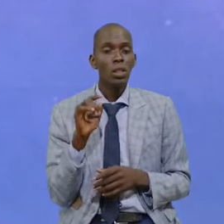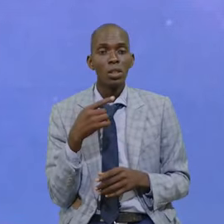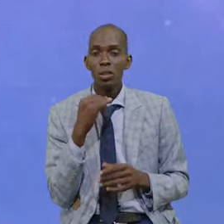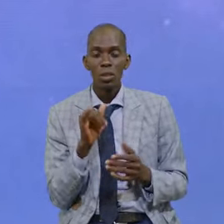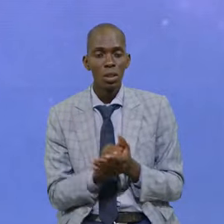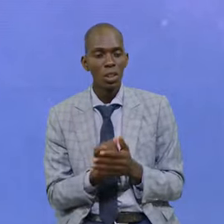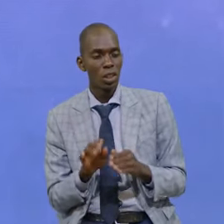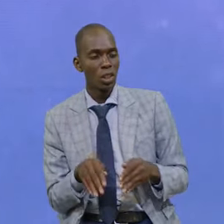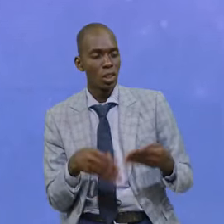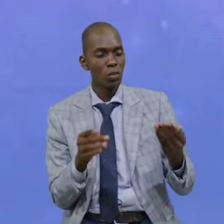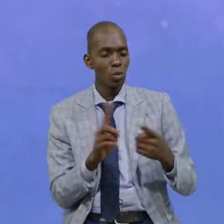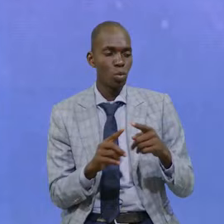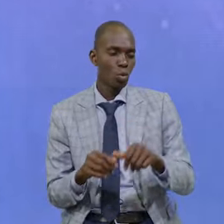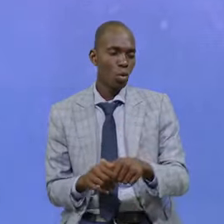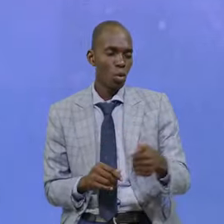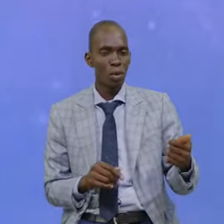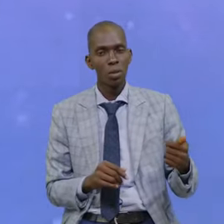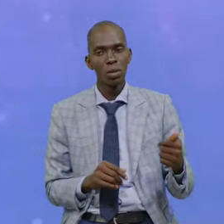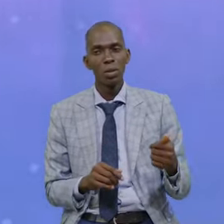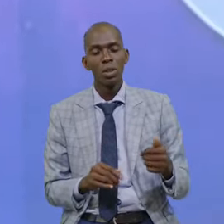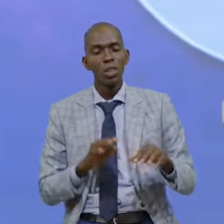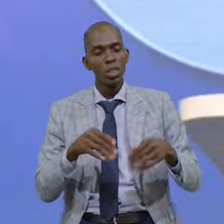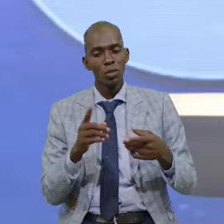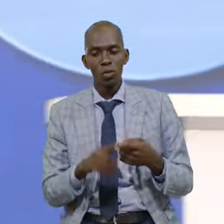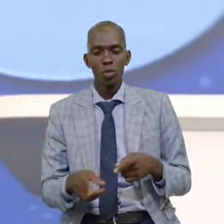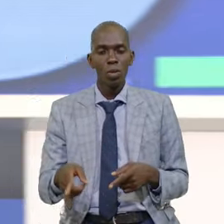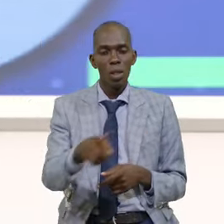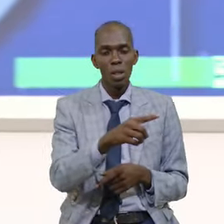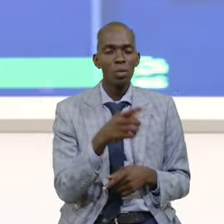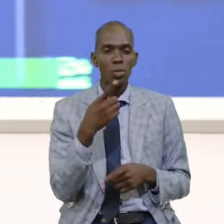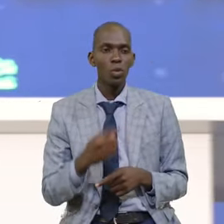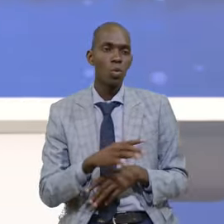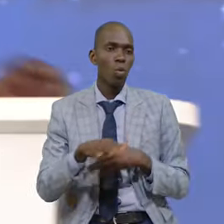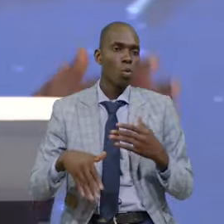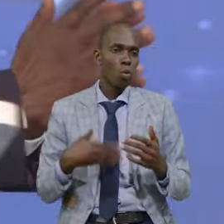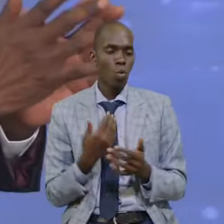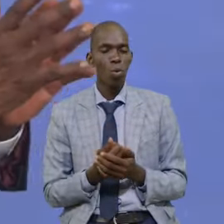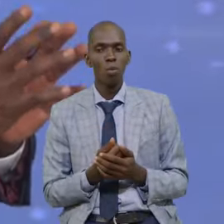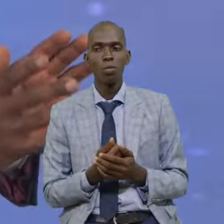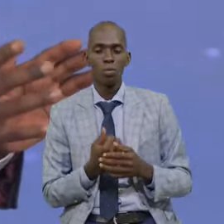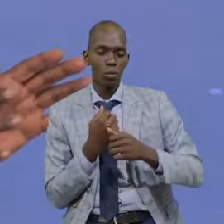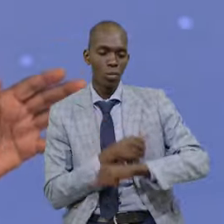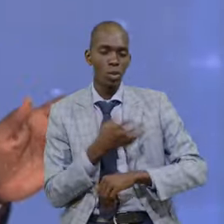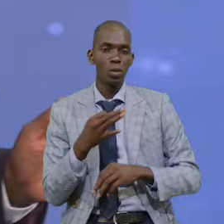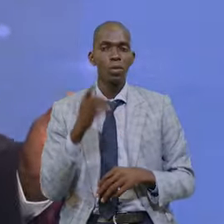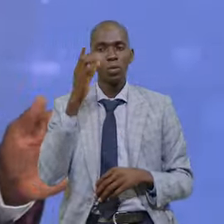them the whole armor of God. I find